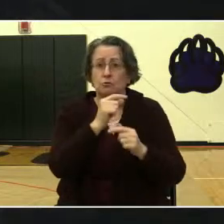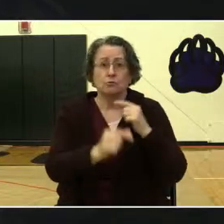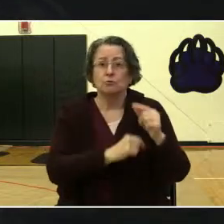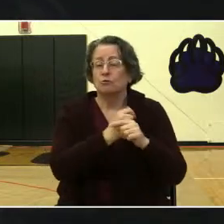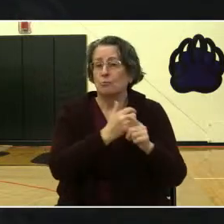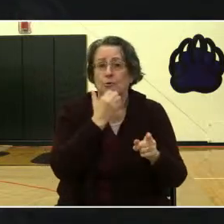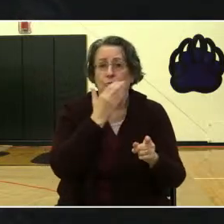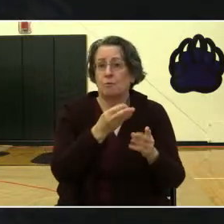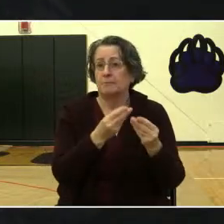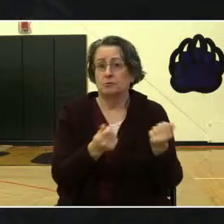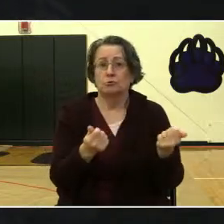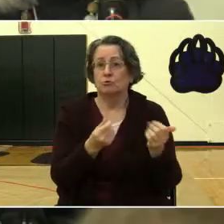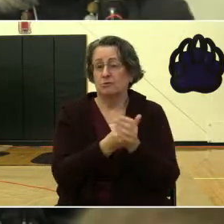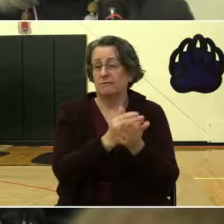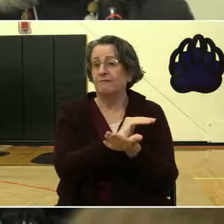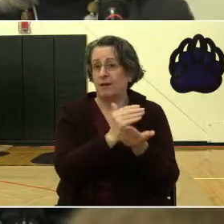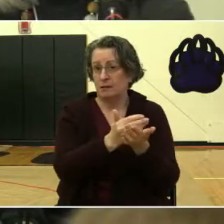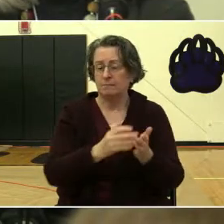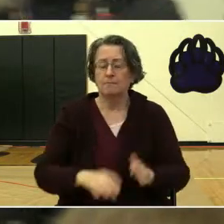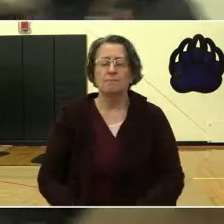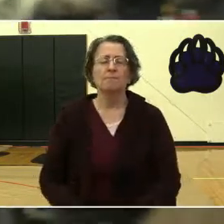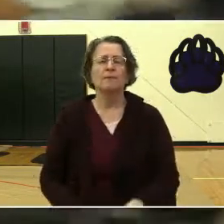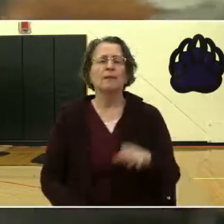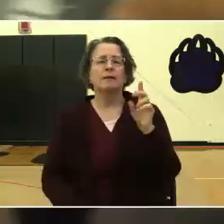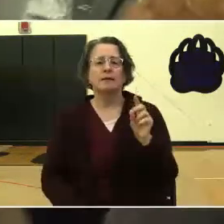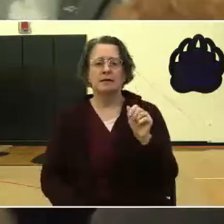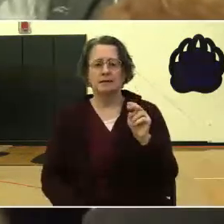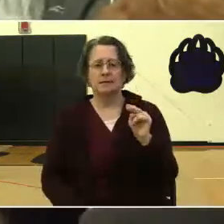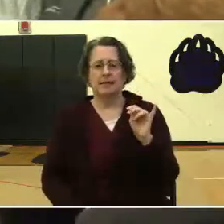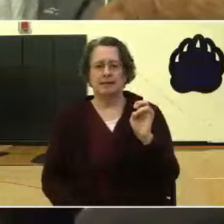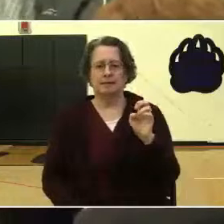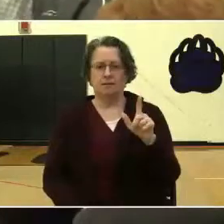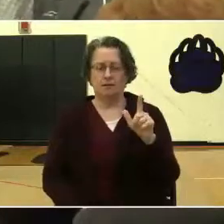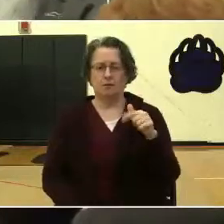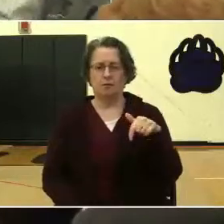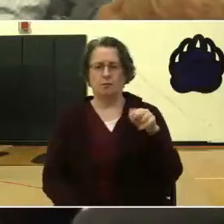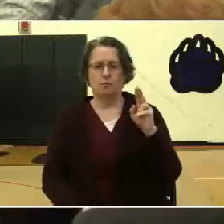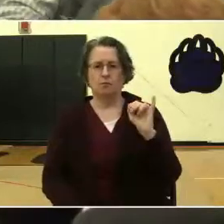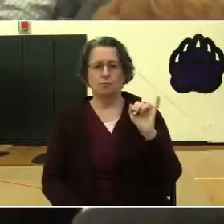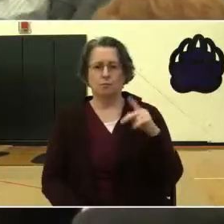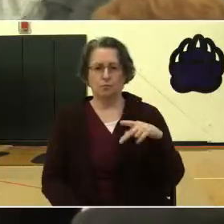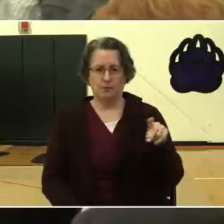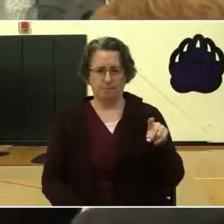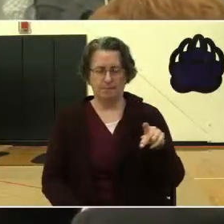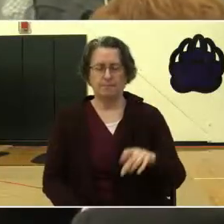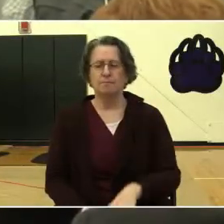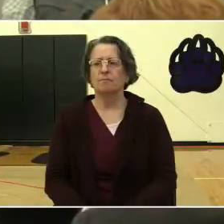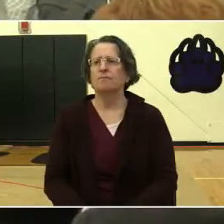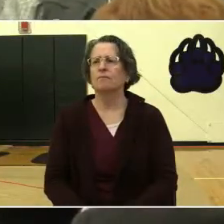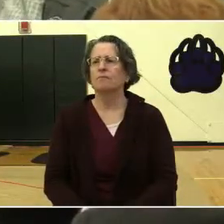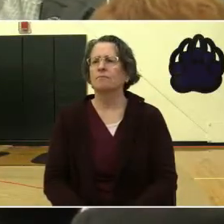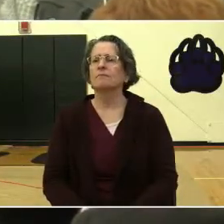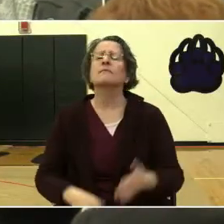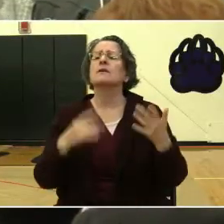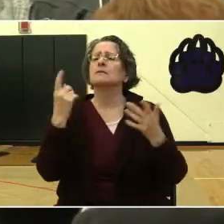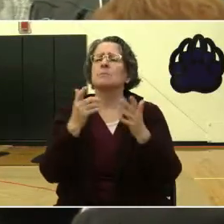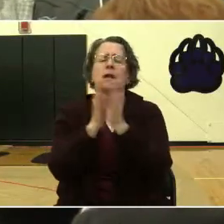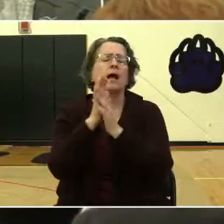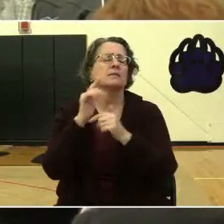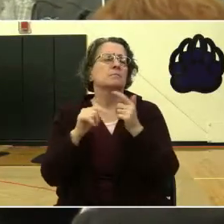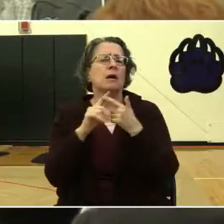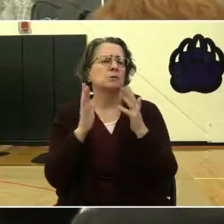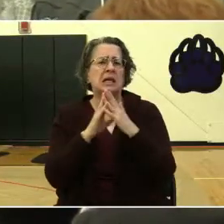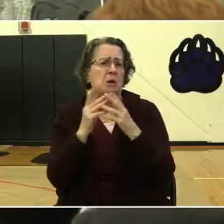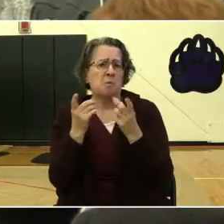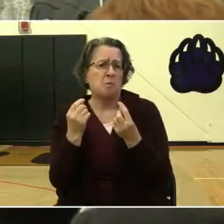um I want to kind of circle back to a question that was asked just before about like what work the Town has undertaking so you know